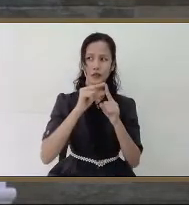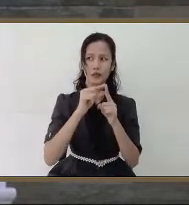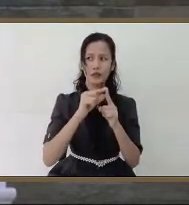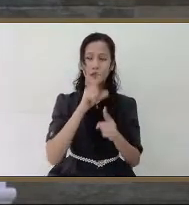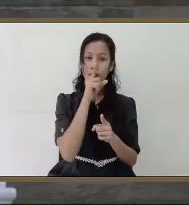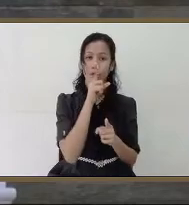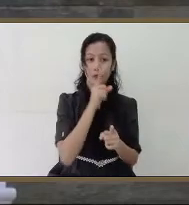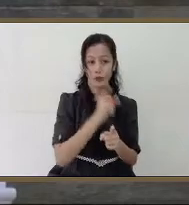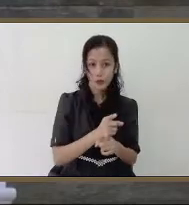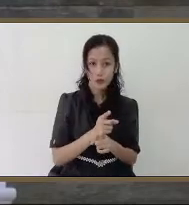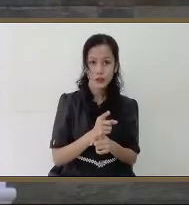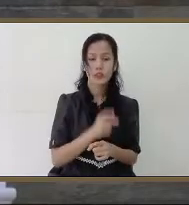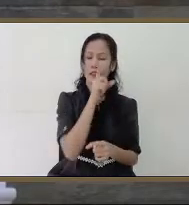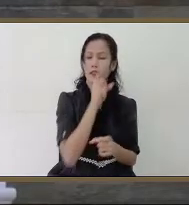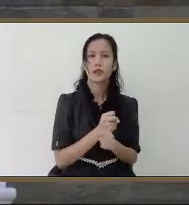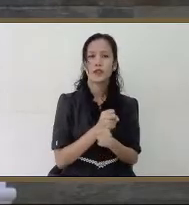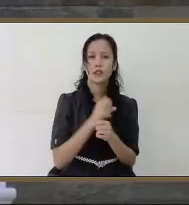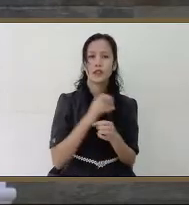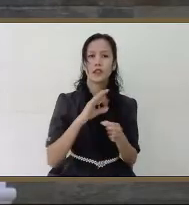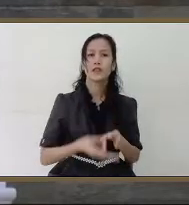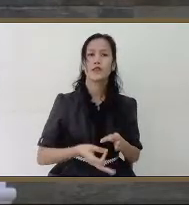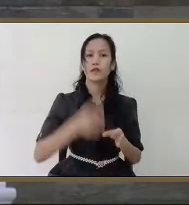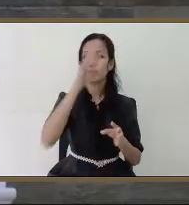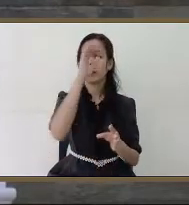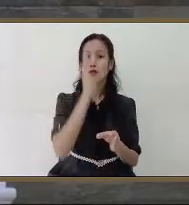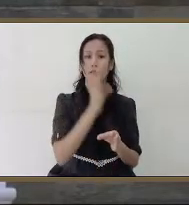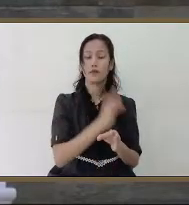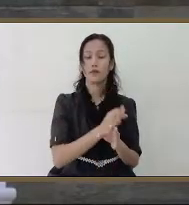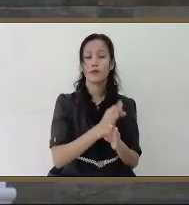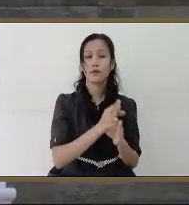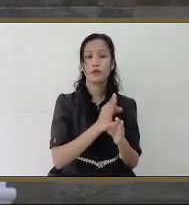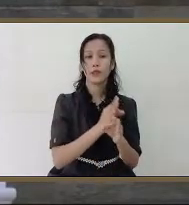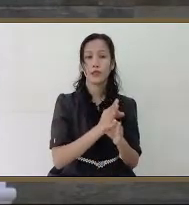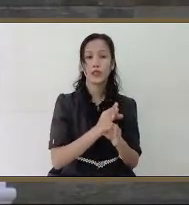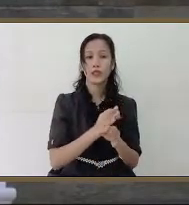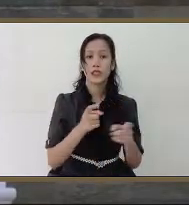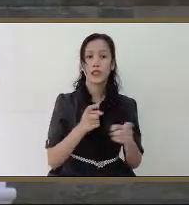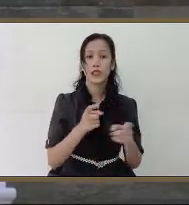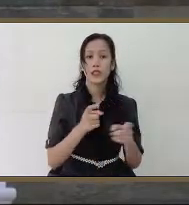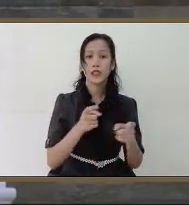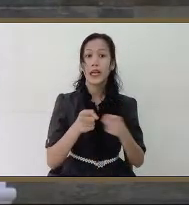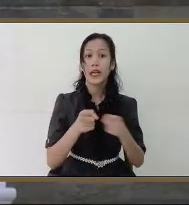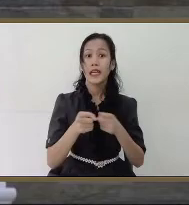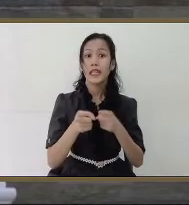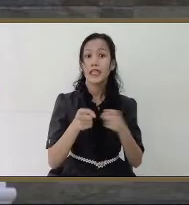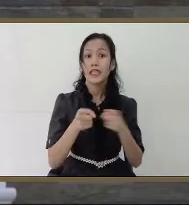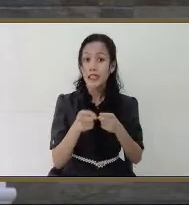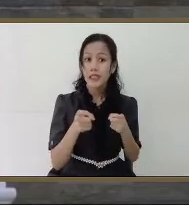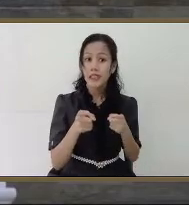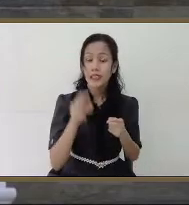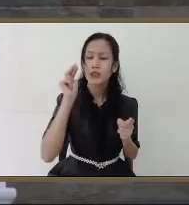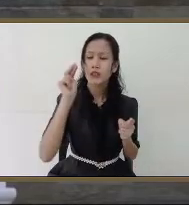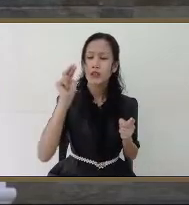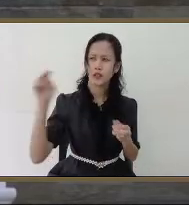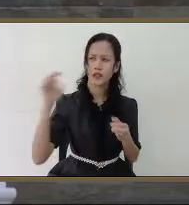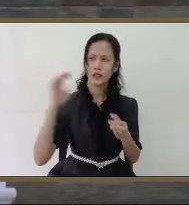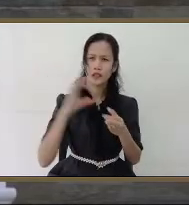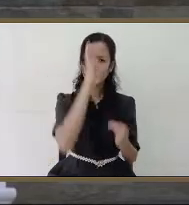faith, ang pinakasunod niyan is the need of God's word. Alright? And then the